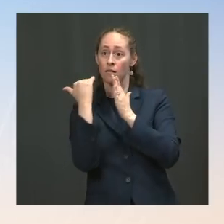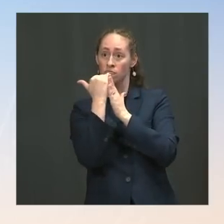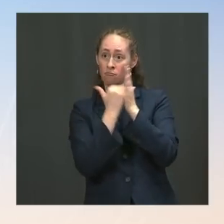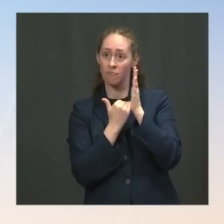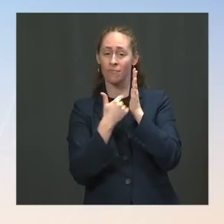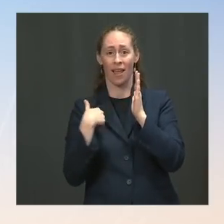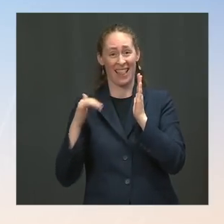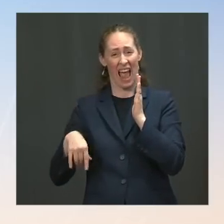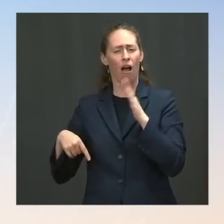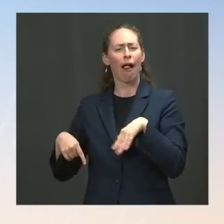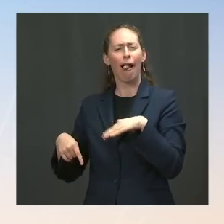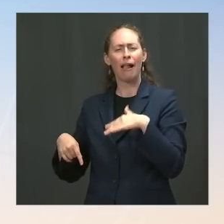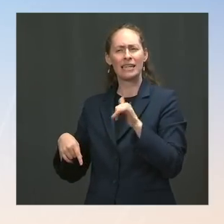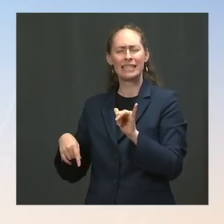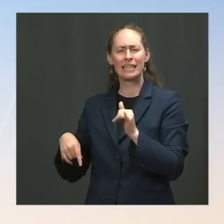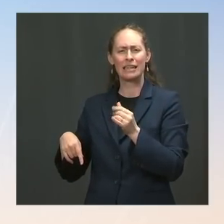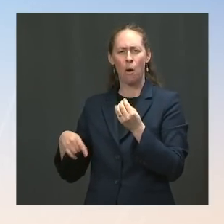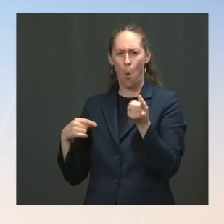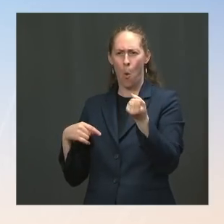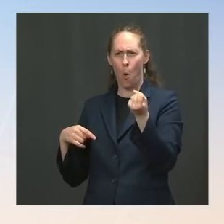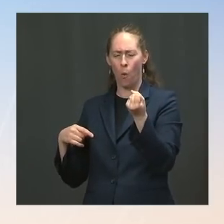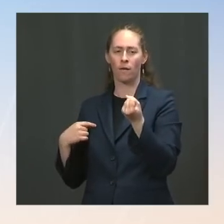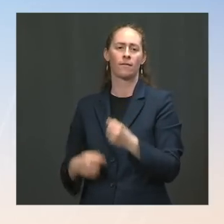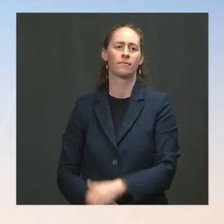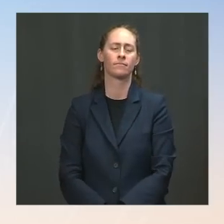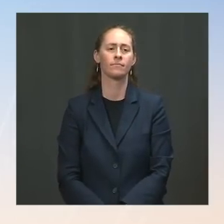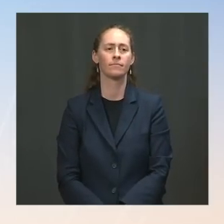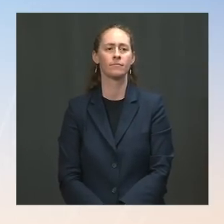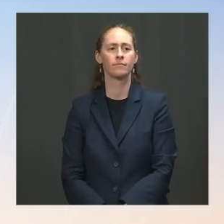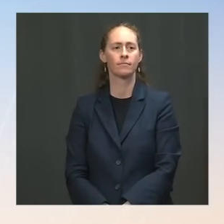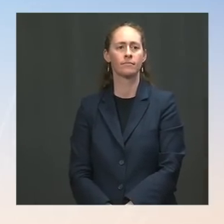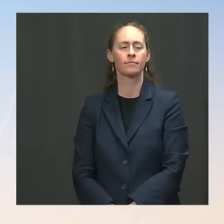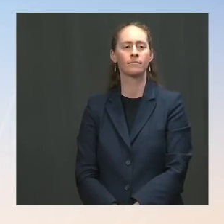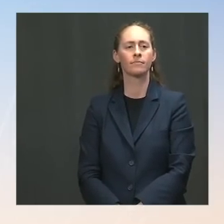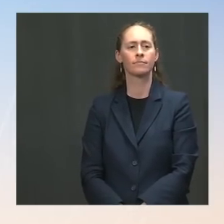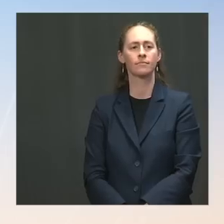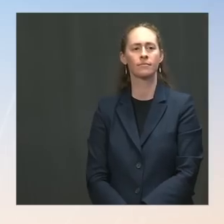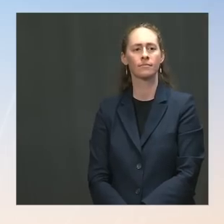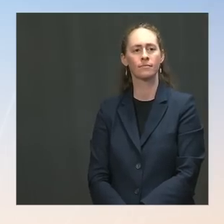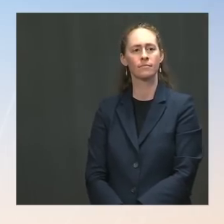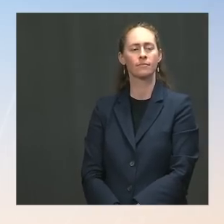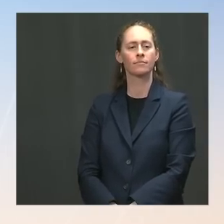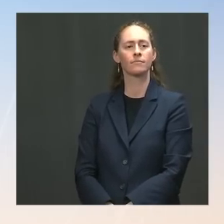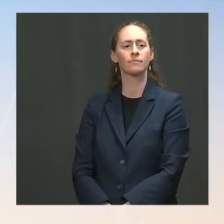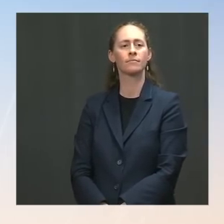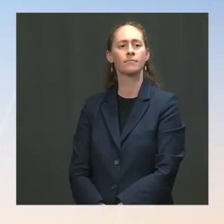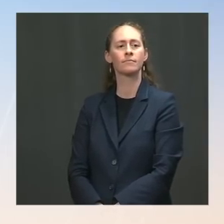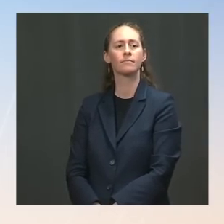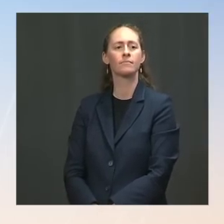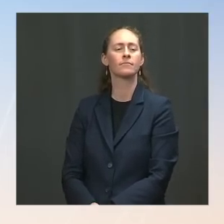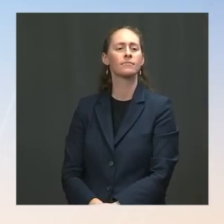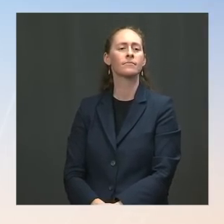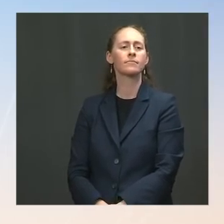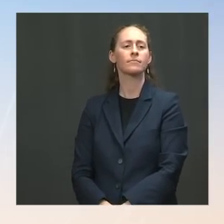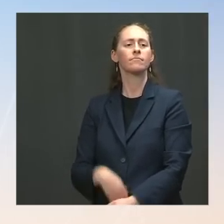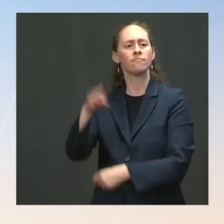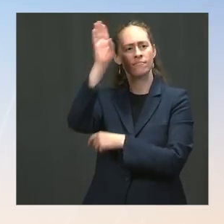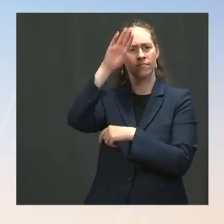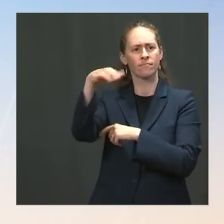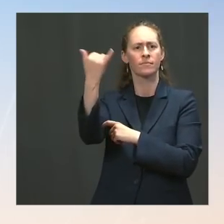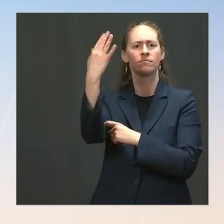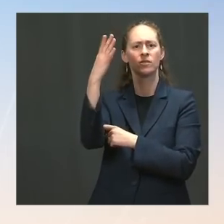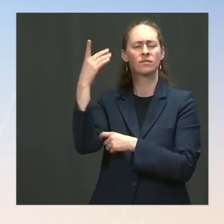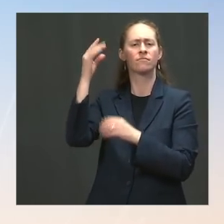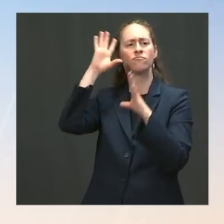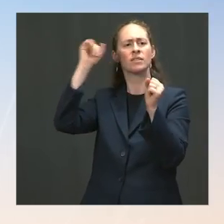it's early, and the president earlier today expressed his sadness on the passing of Richard Trump. Are you aware of any plans or intention on the president's part to attend any kind of